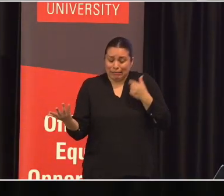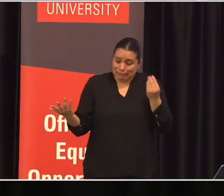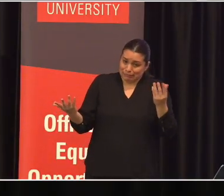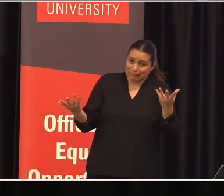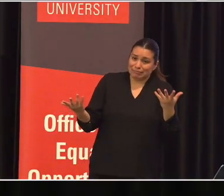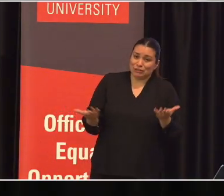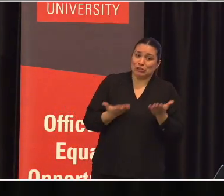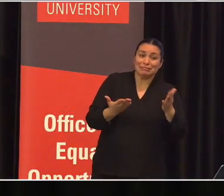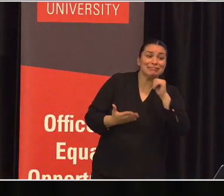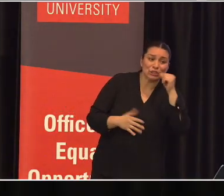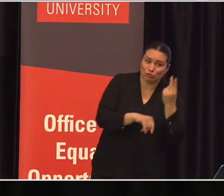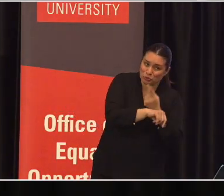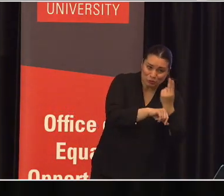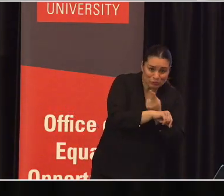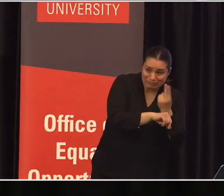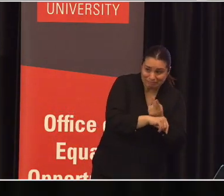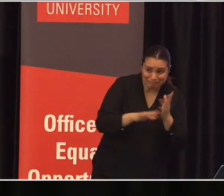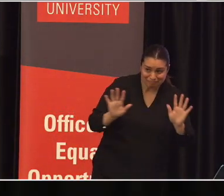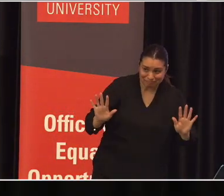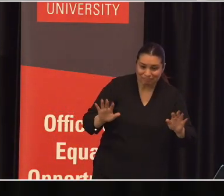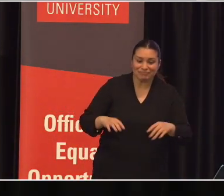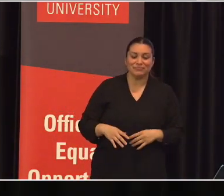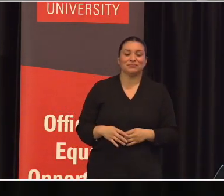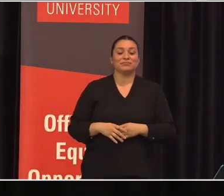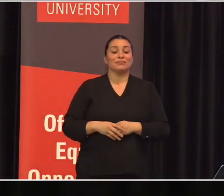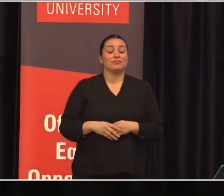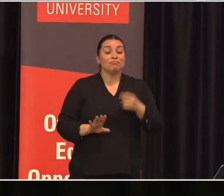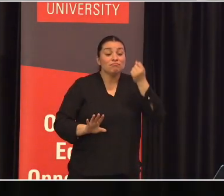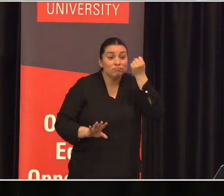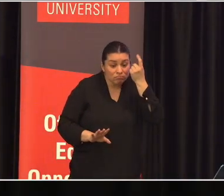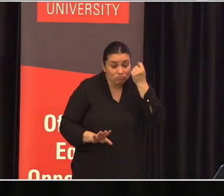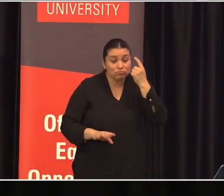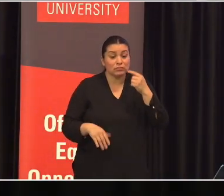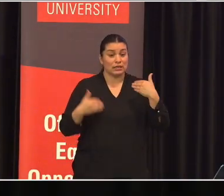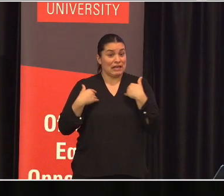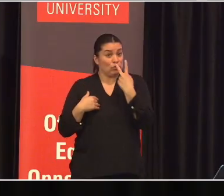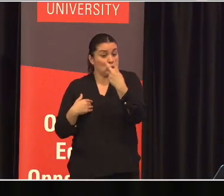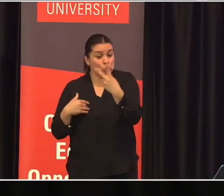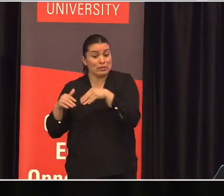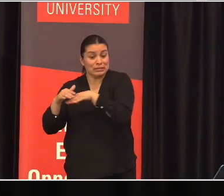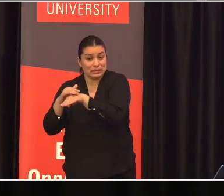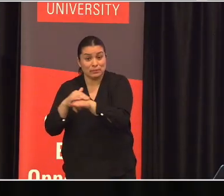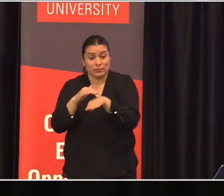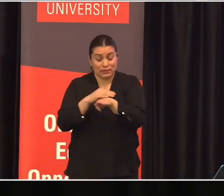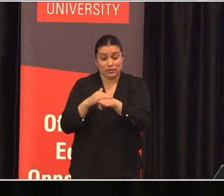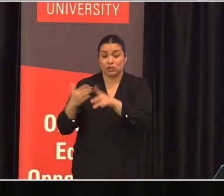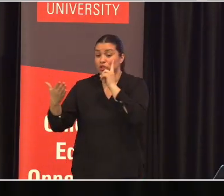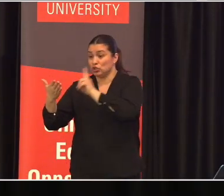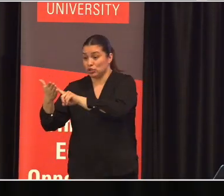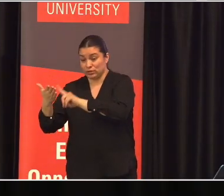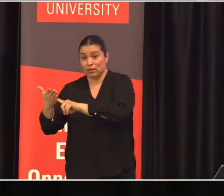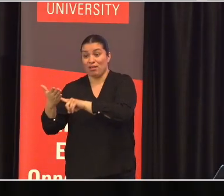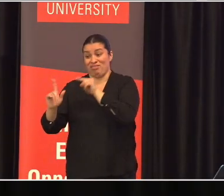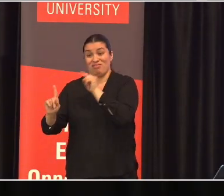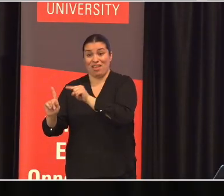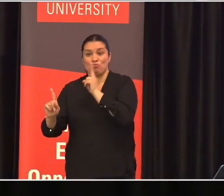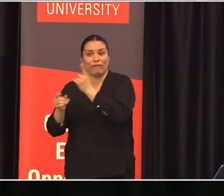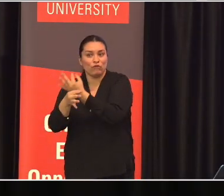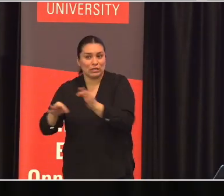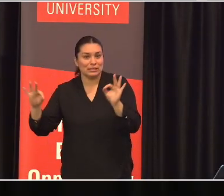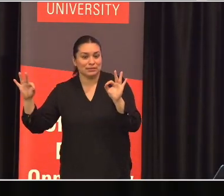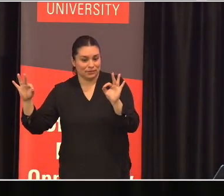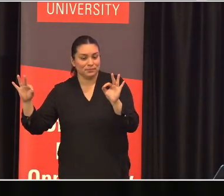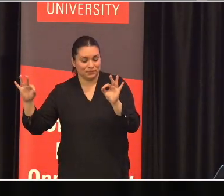different checkers that are available that are both free that will check PDF accessibility based on that full standard. One of them is